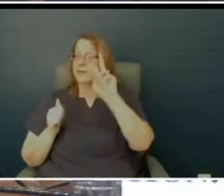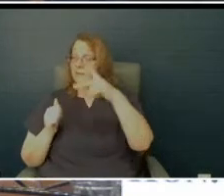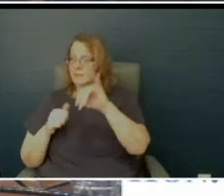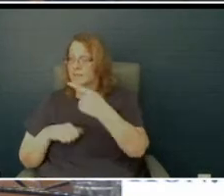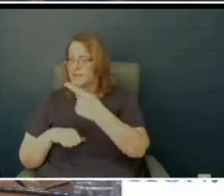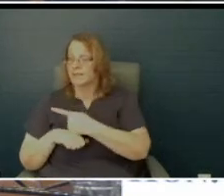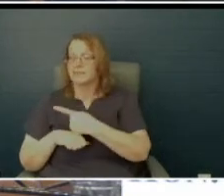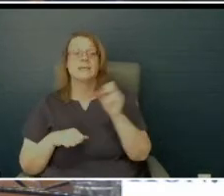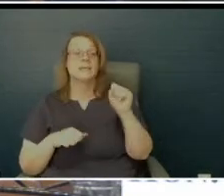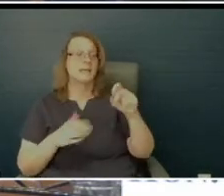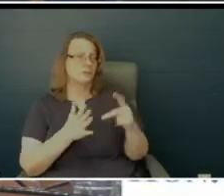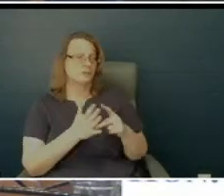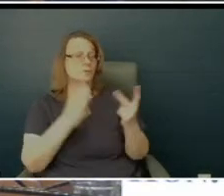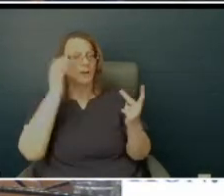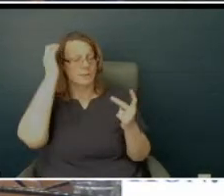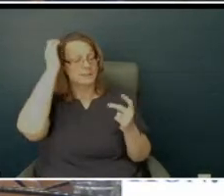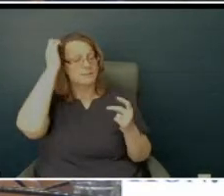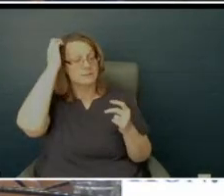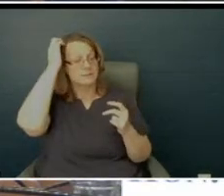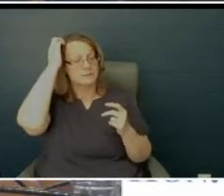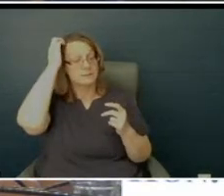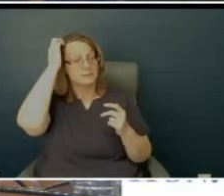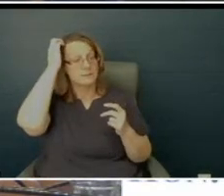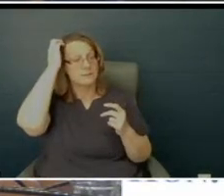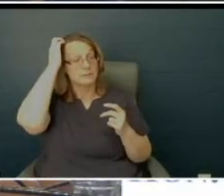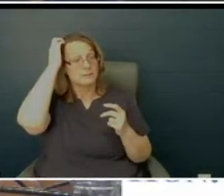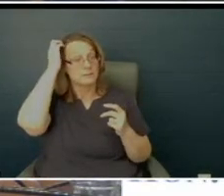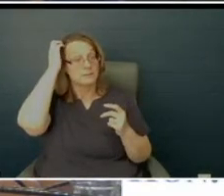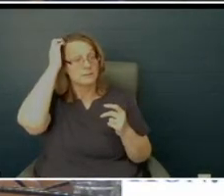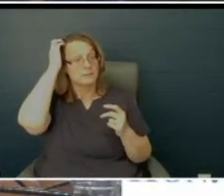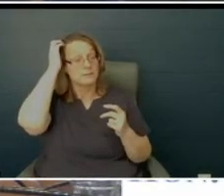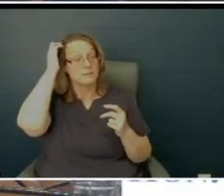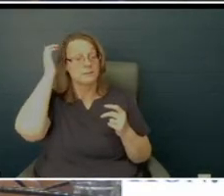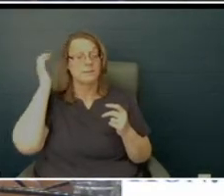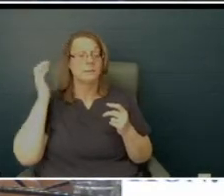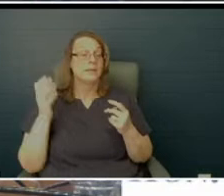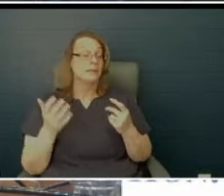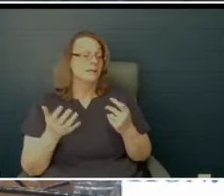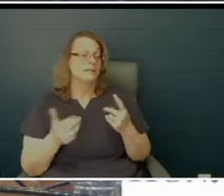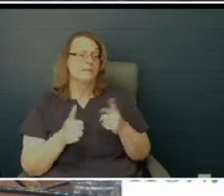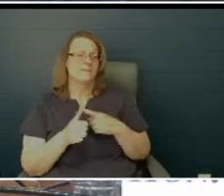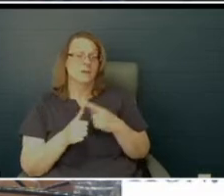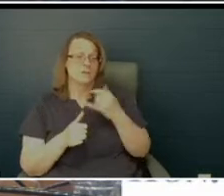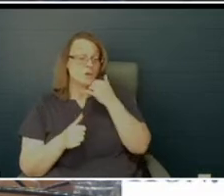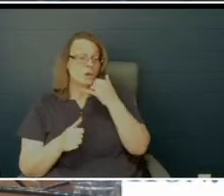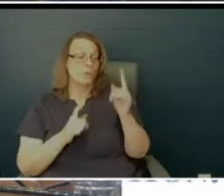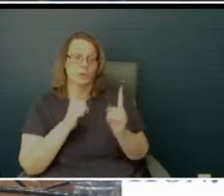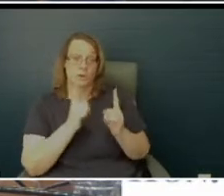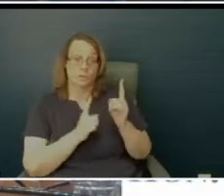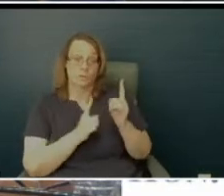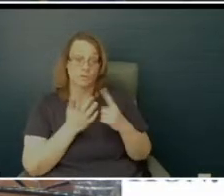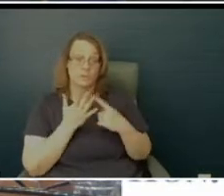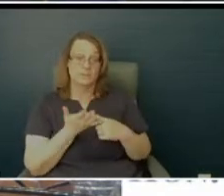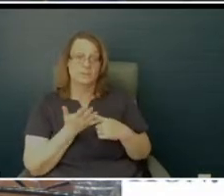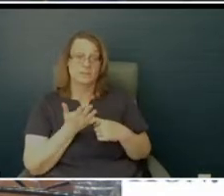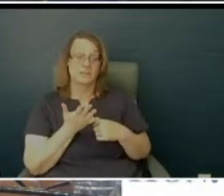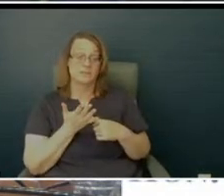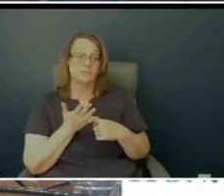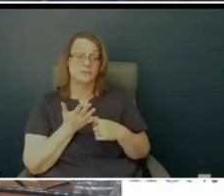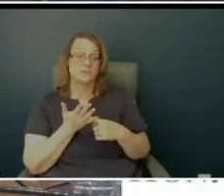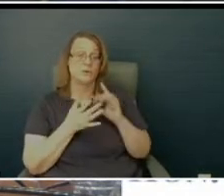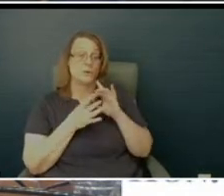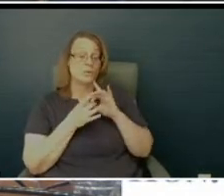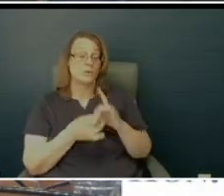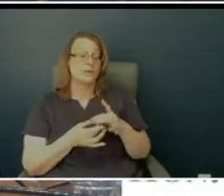twice. No, please, go ahead. Well, I was going to say the first call was a one-on-one discussion, somewhat akin to the